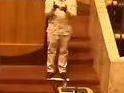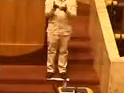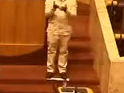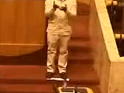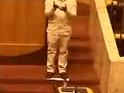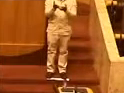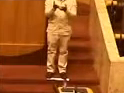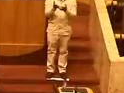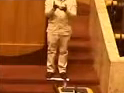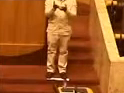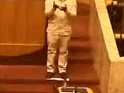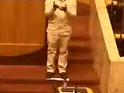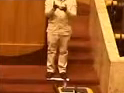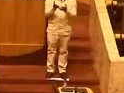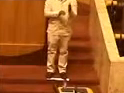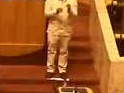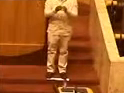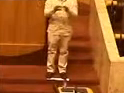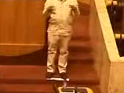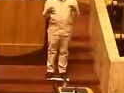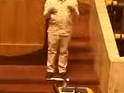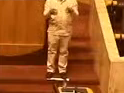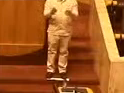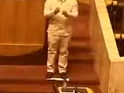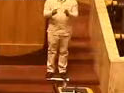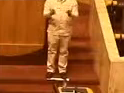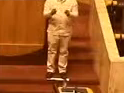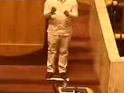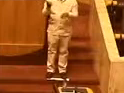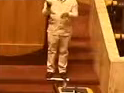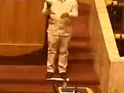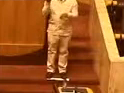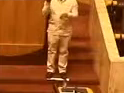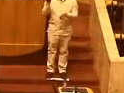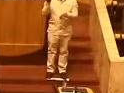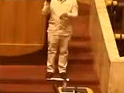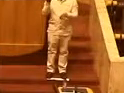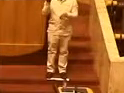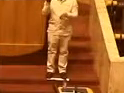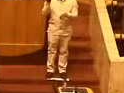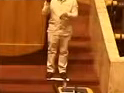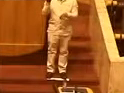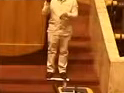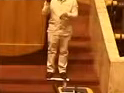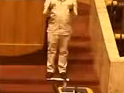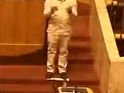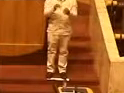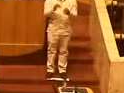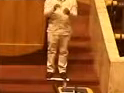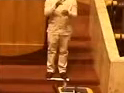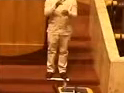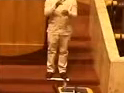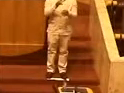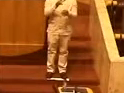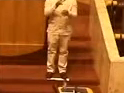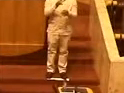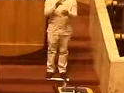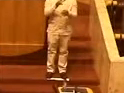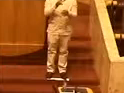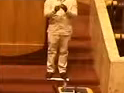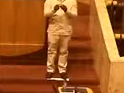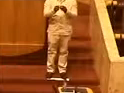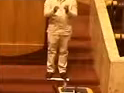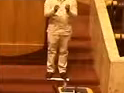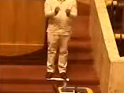the previous two financial years, we have implemented 23 projects which were multi-year projects, capital